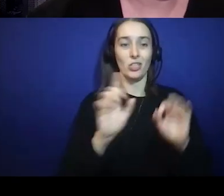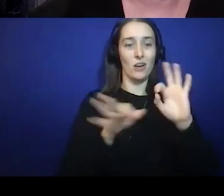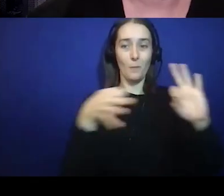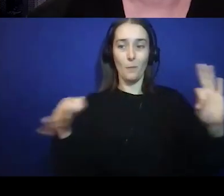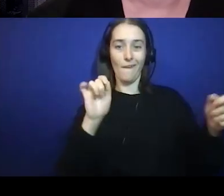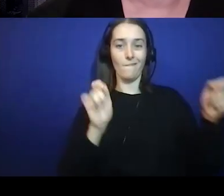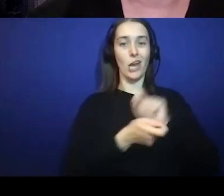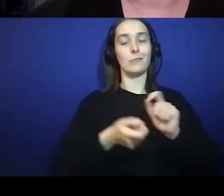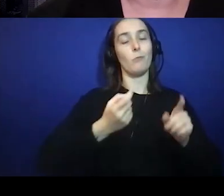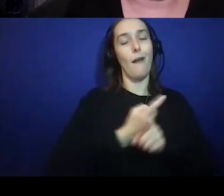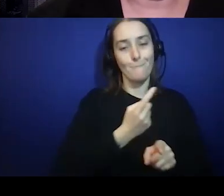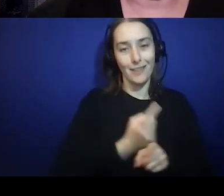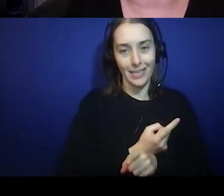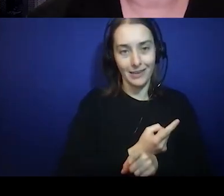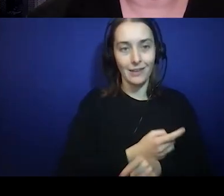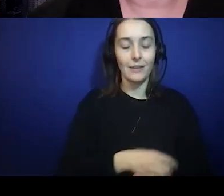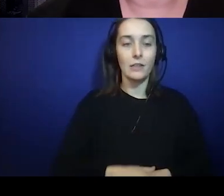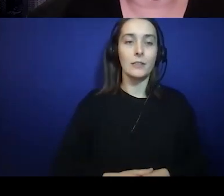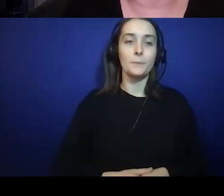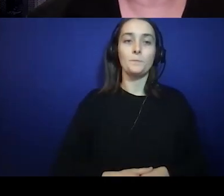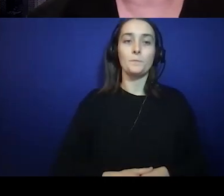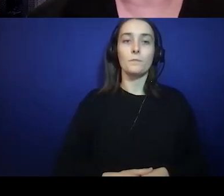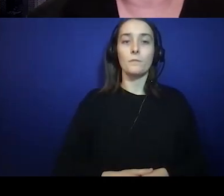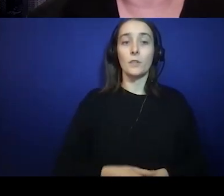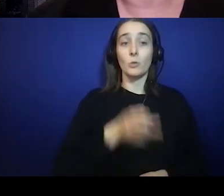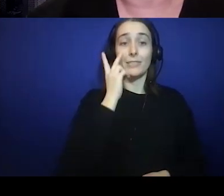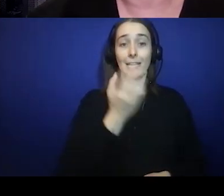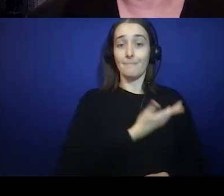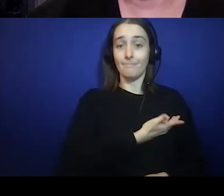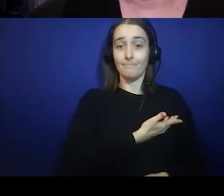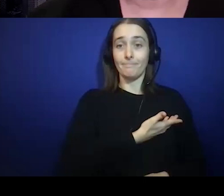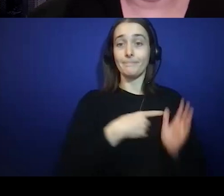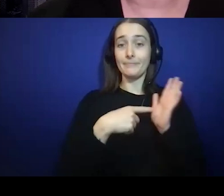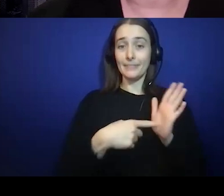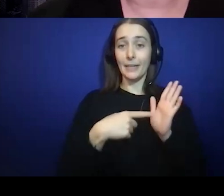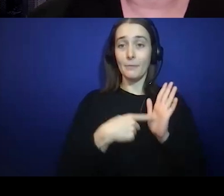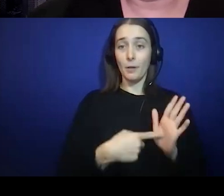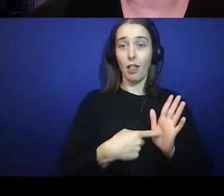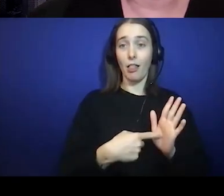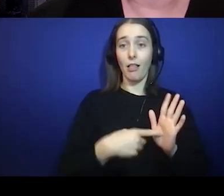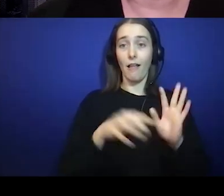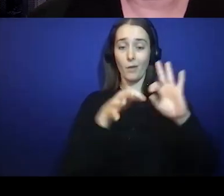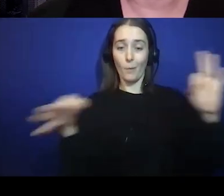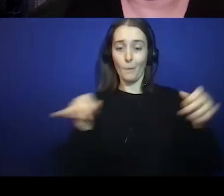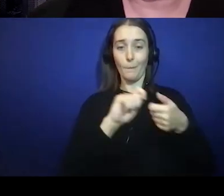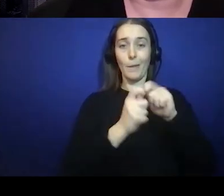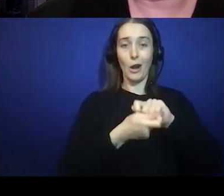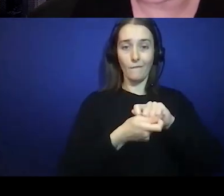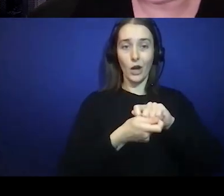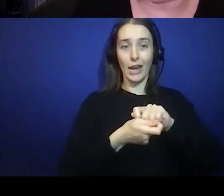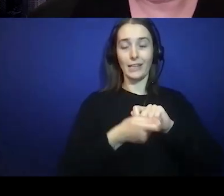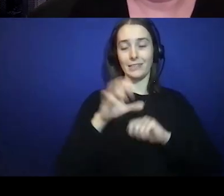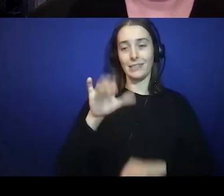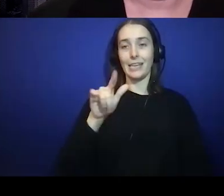properly. So you can see an example on the screen of what paraphrase citations in the text